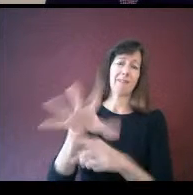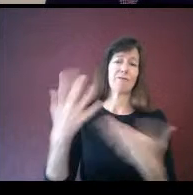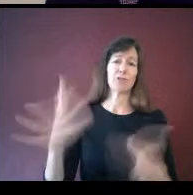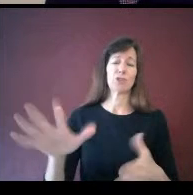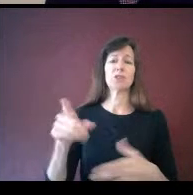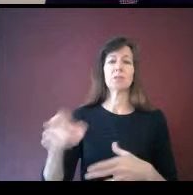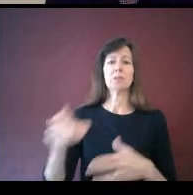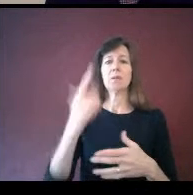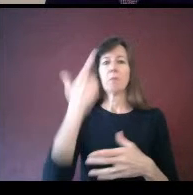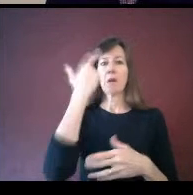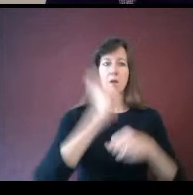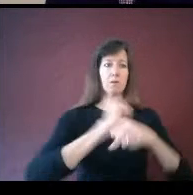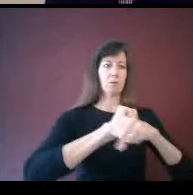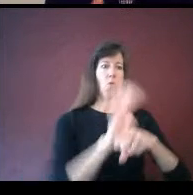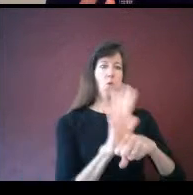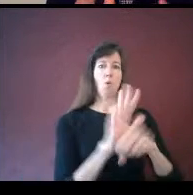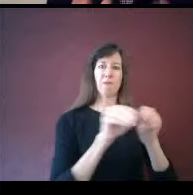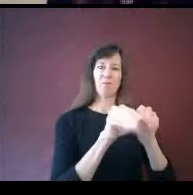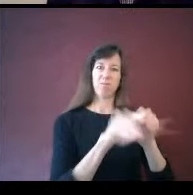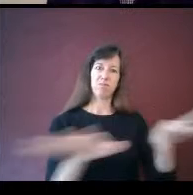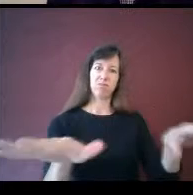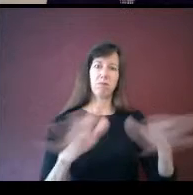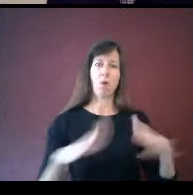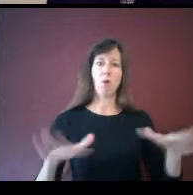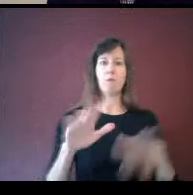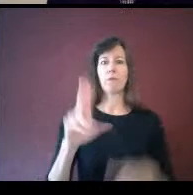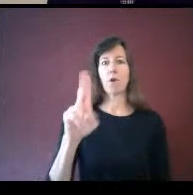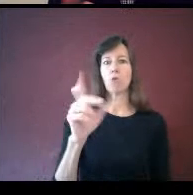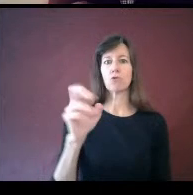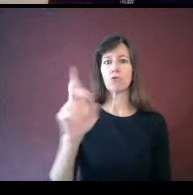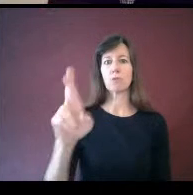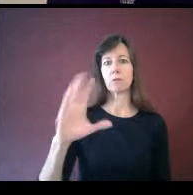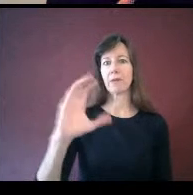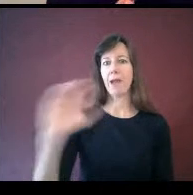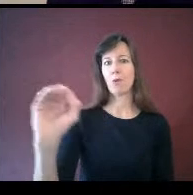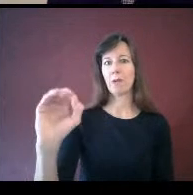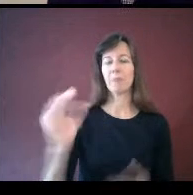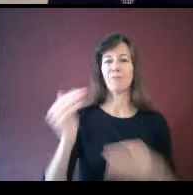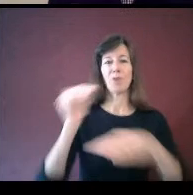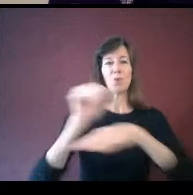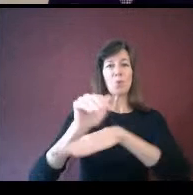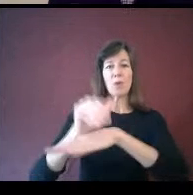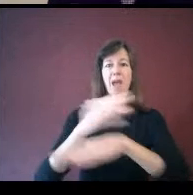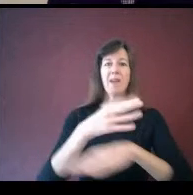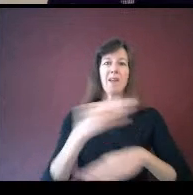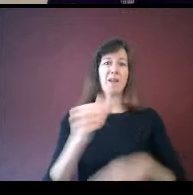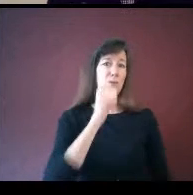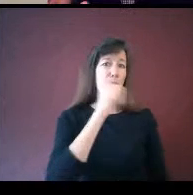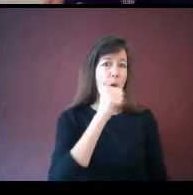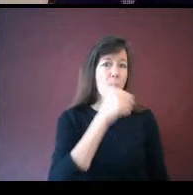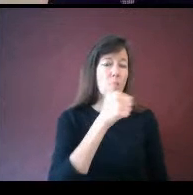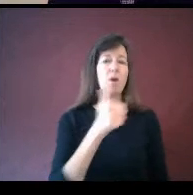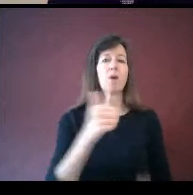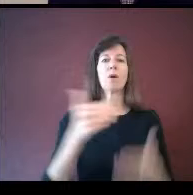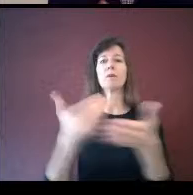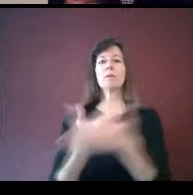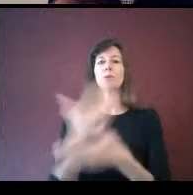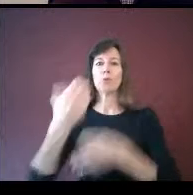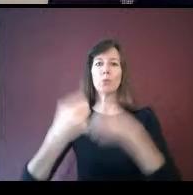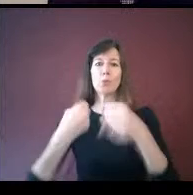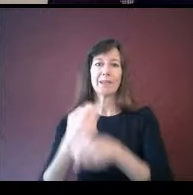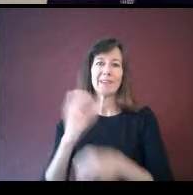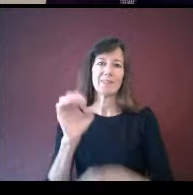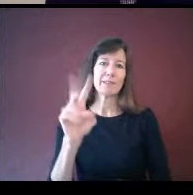virus across the county. Tonight and tomorrow with New Year's Eve and New Year's Day, another occasion that